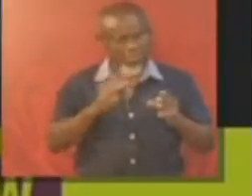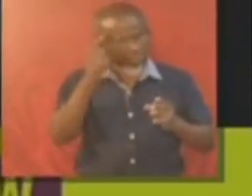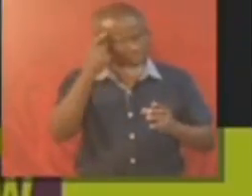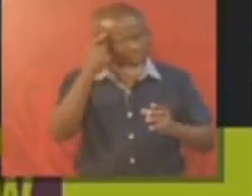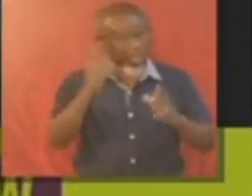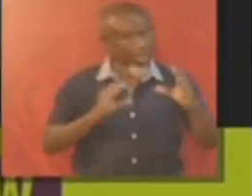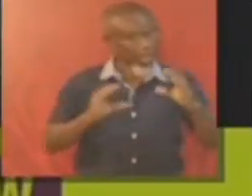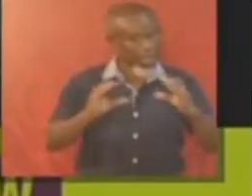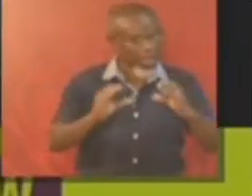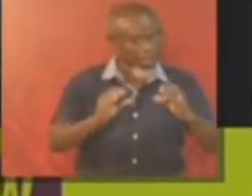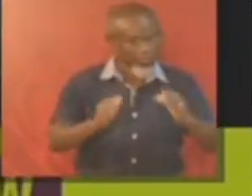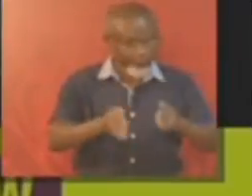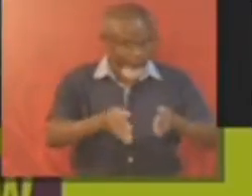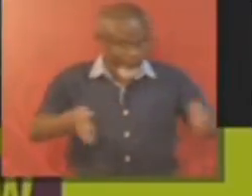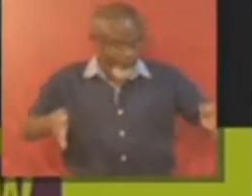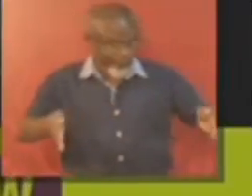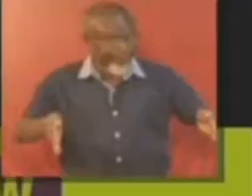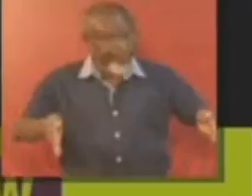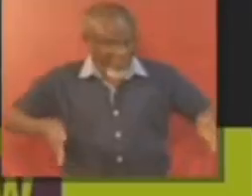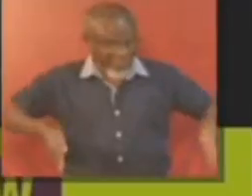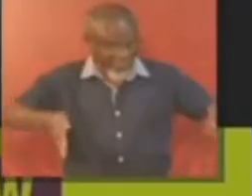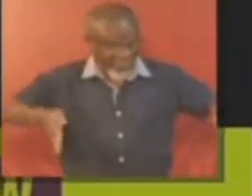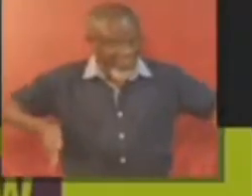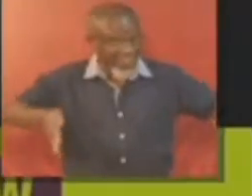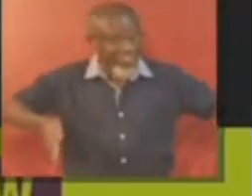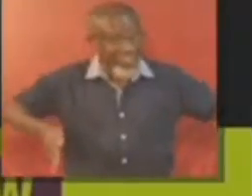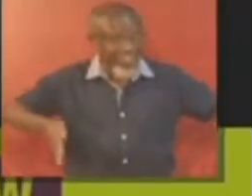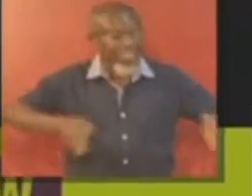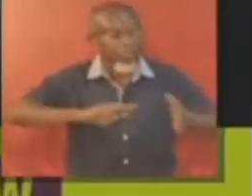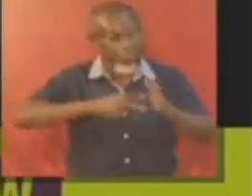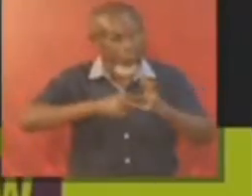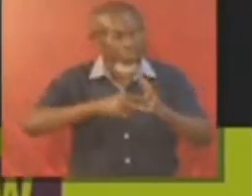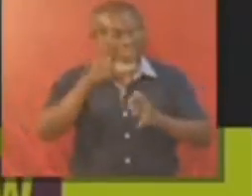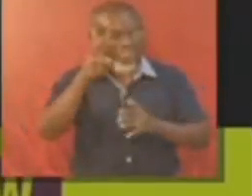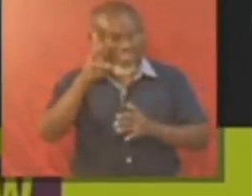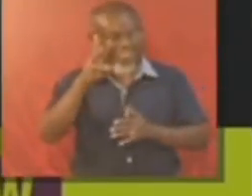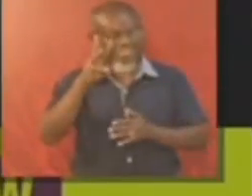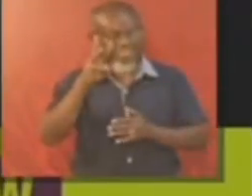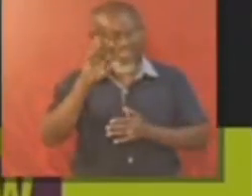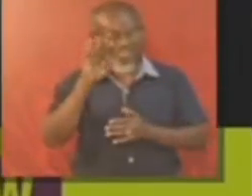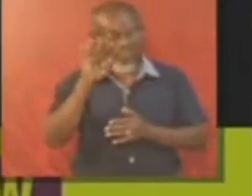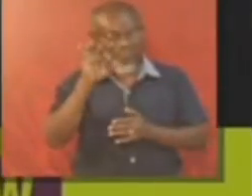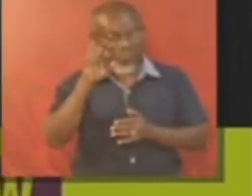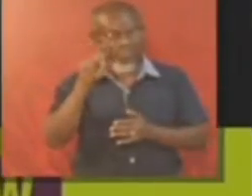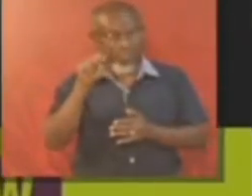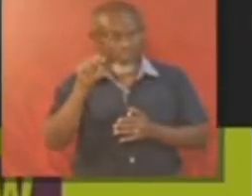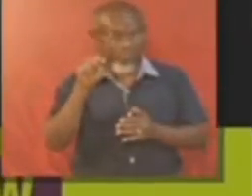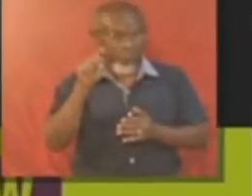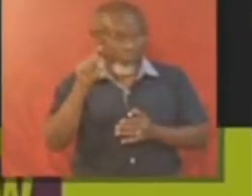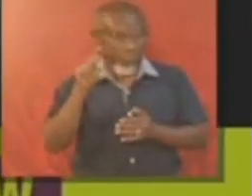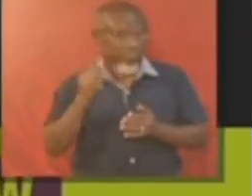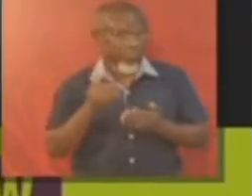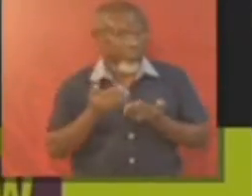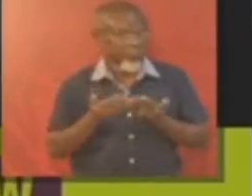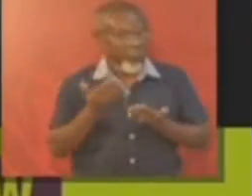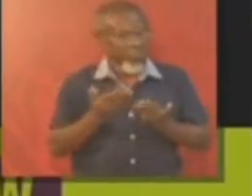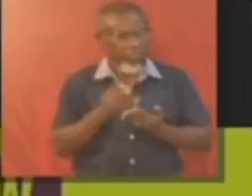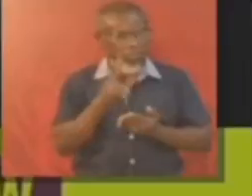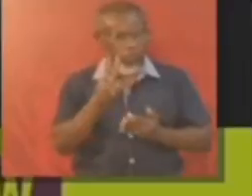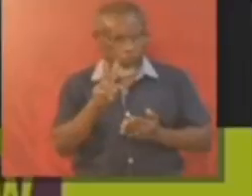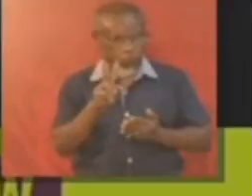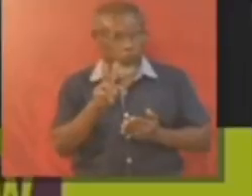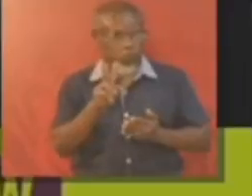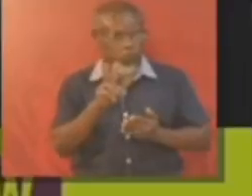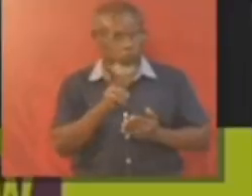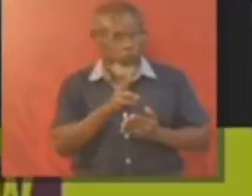like. As well, on the other slide, you would see it also can look like 2 arms lengths of an adult. So basically, if you're with someone,